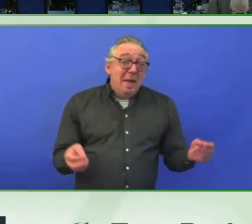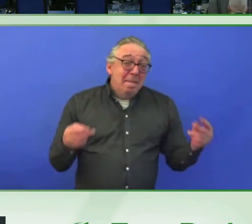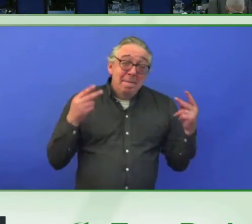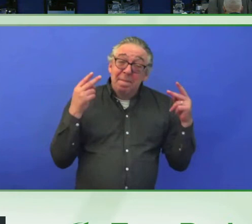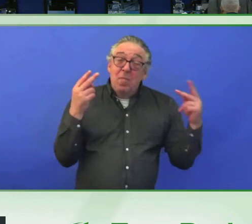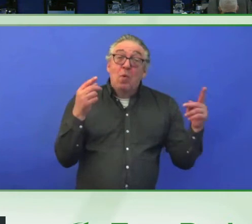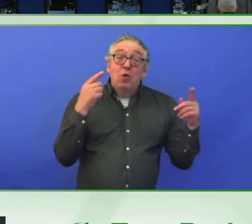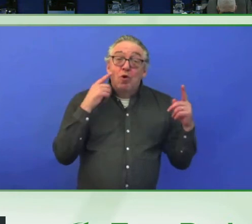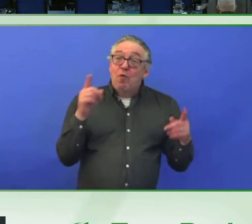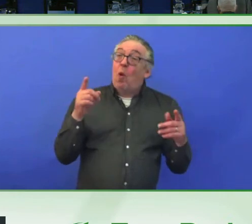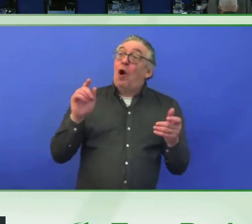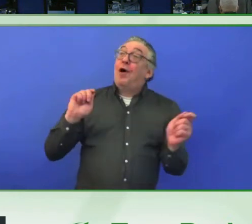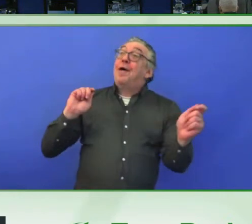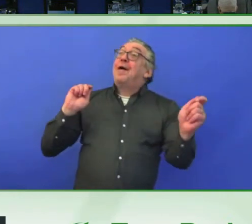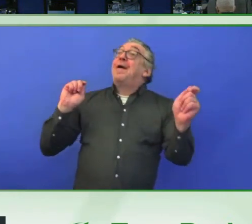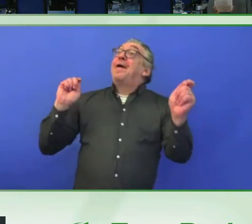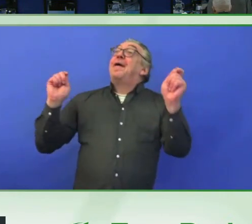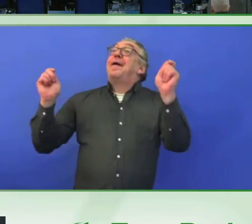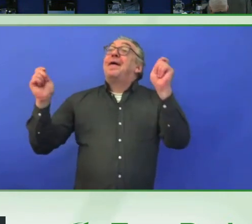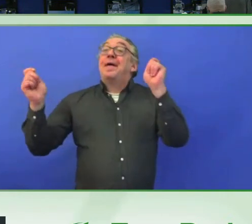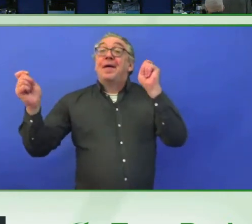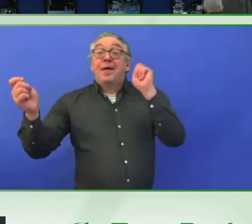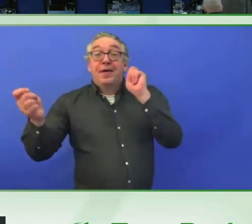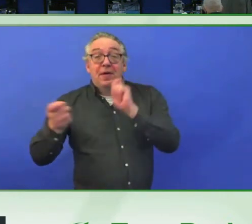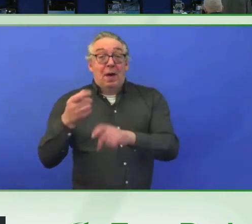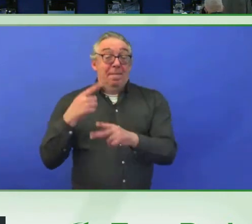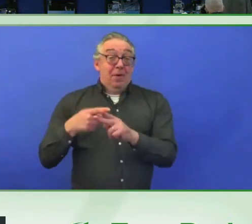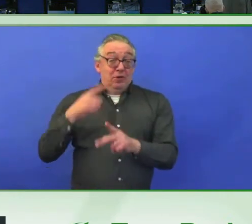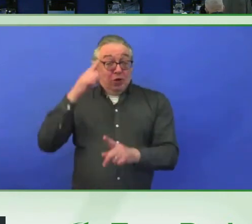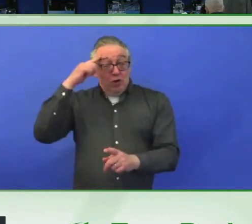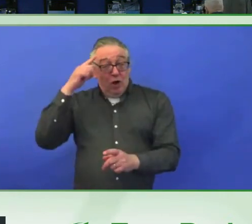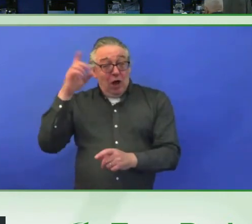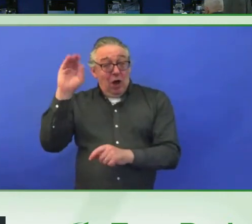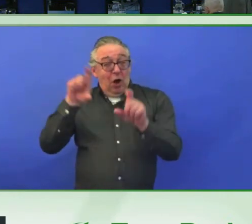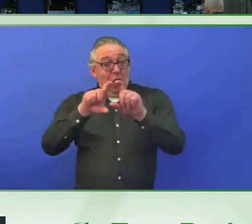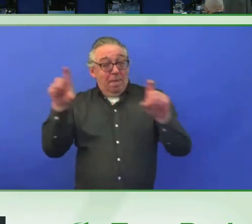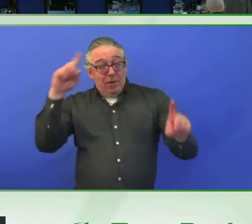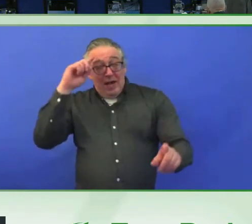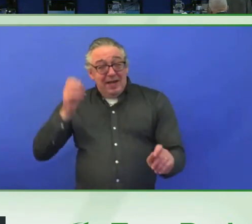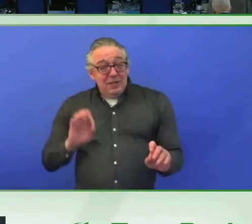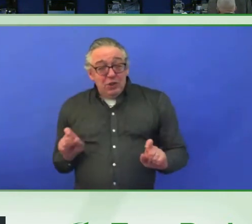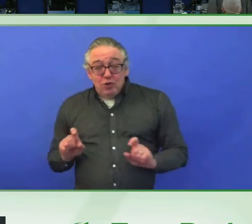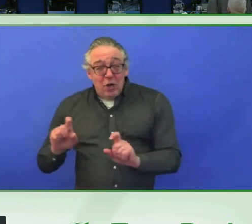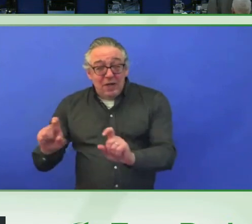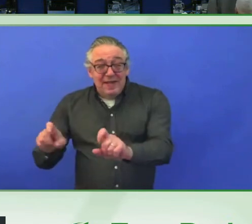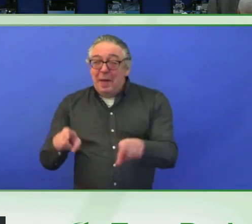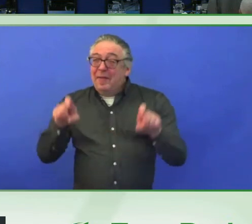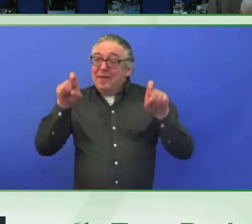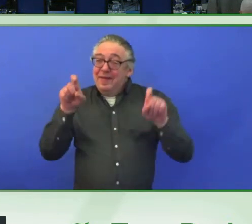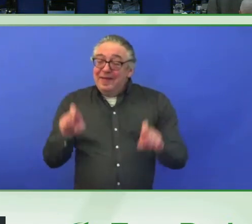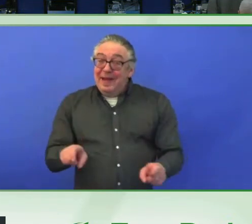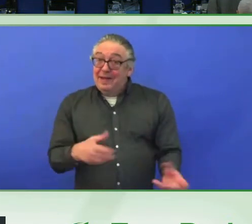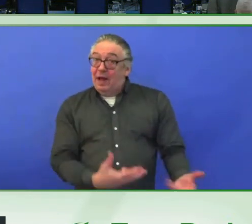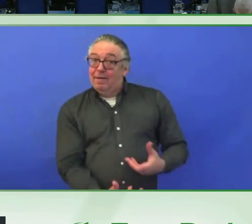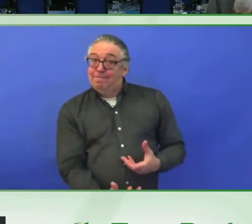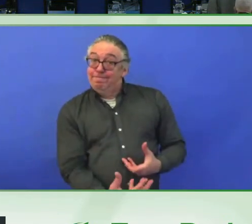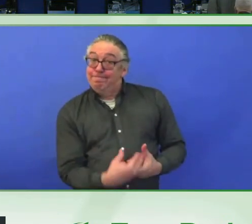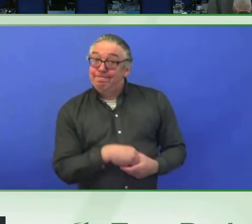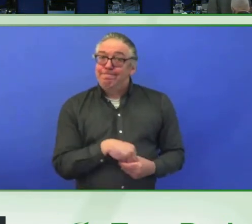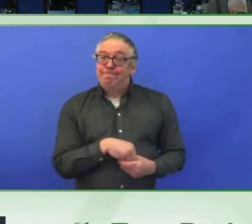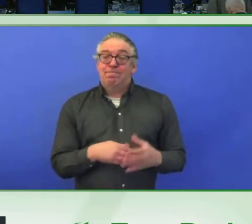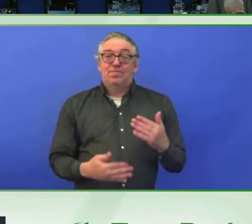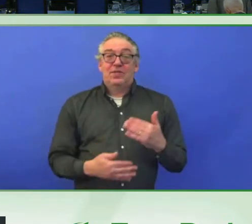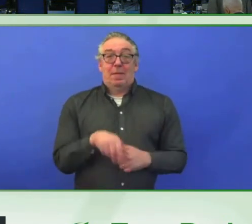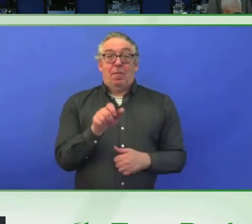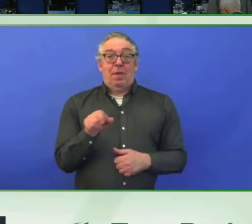transformation thinking and also strategy of a company. So with that, I would want to turn it back to